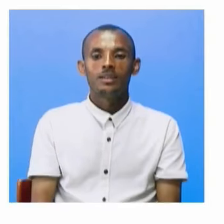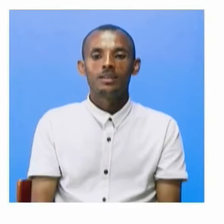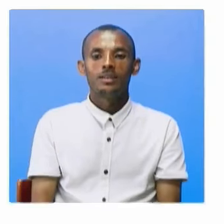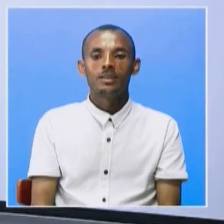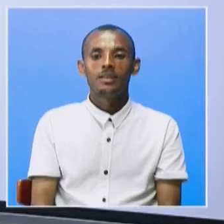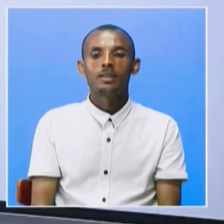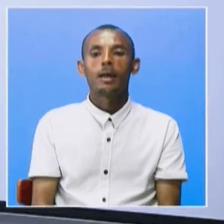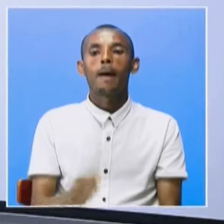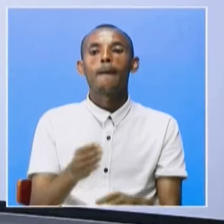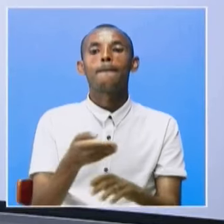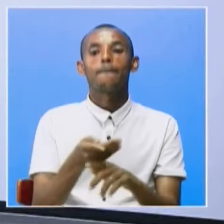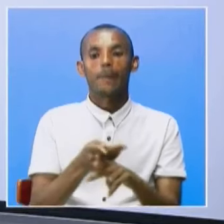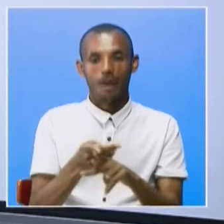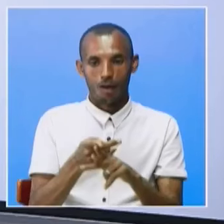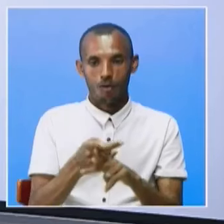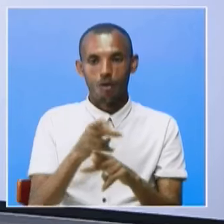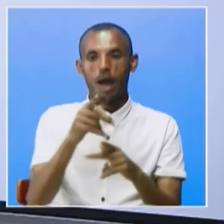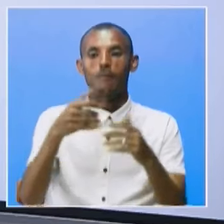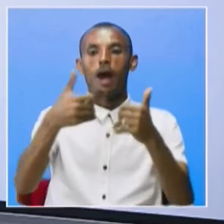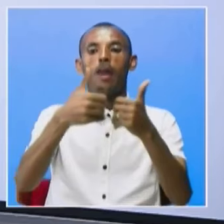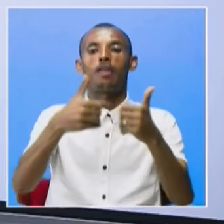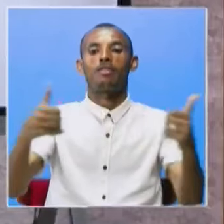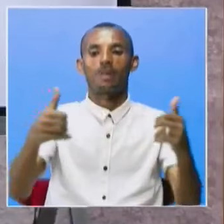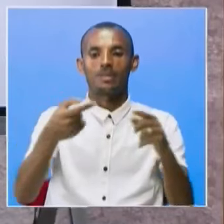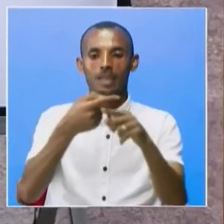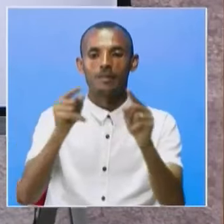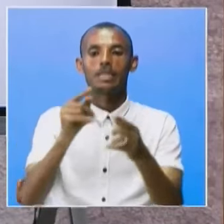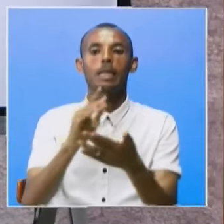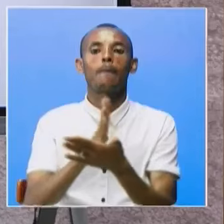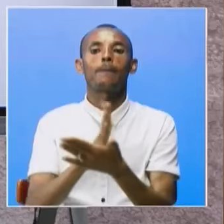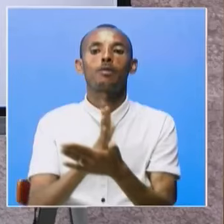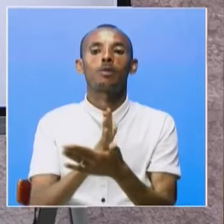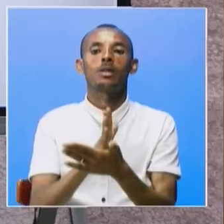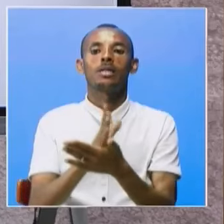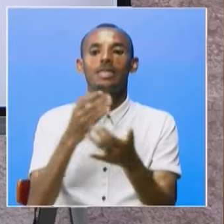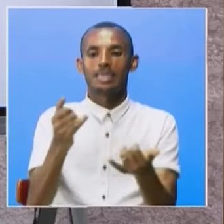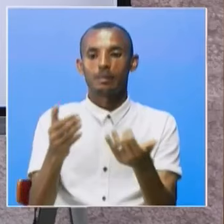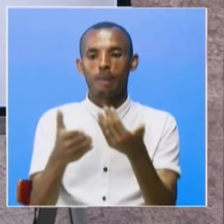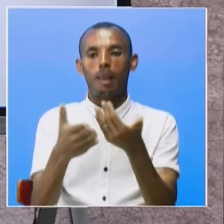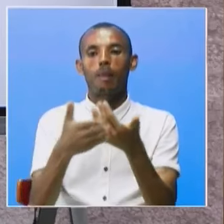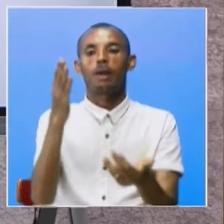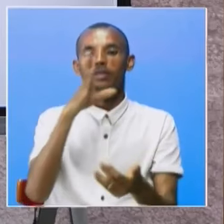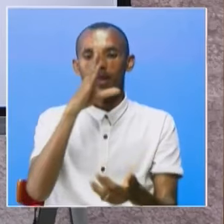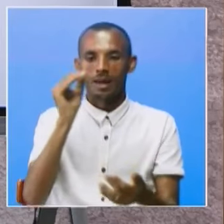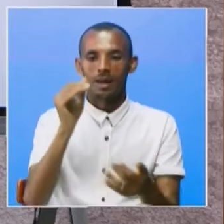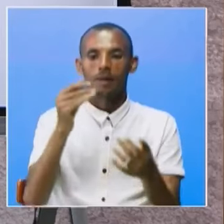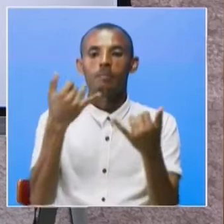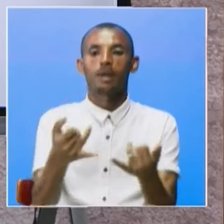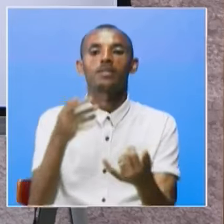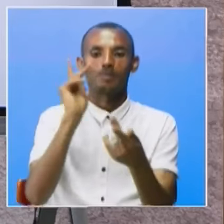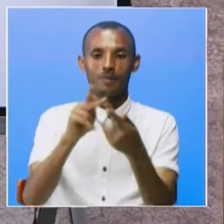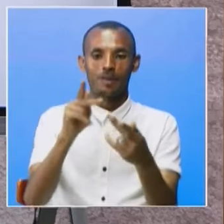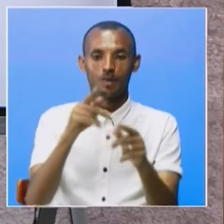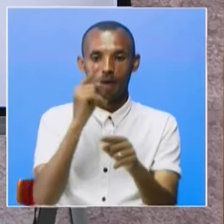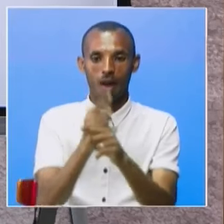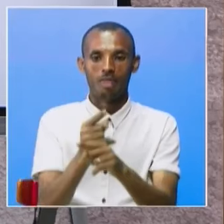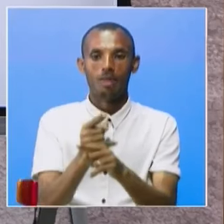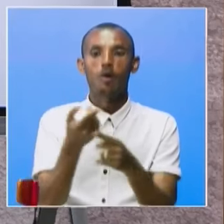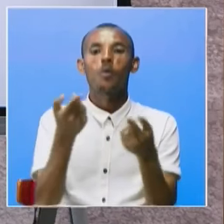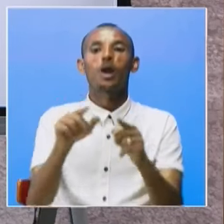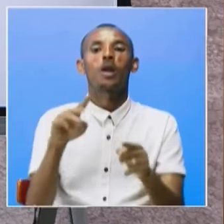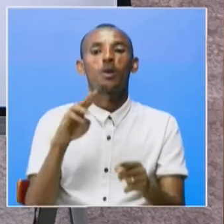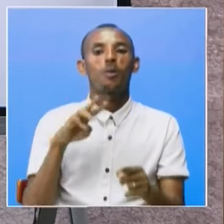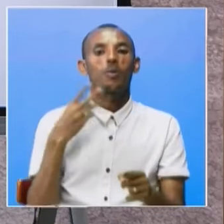Be careful. You have to identify the difference between the simple past and the present perfect, all right? When we say